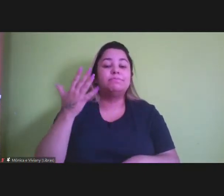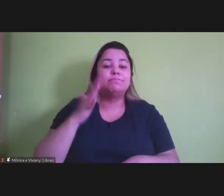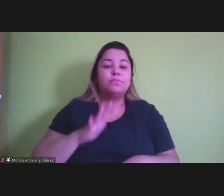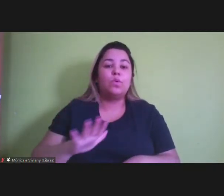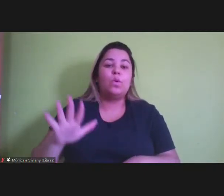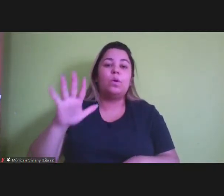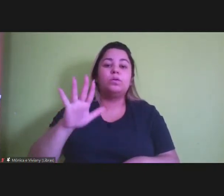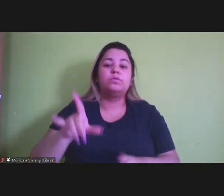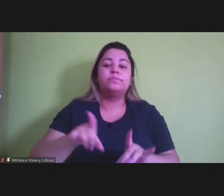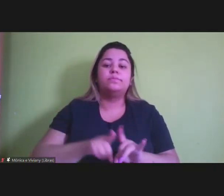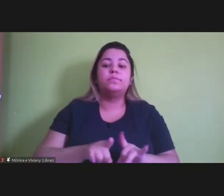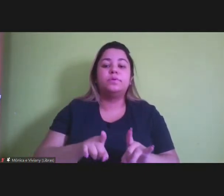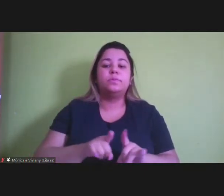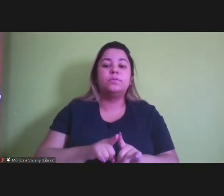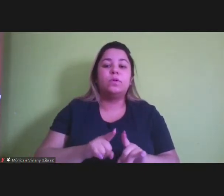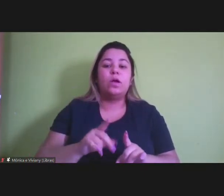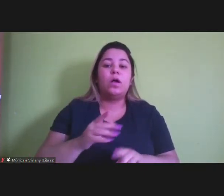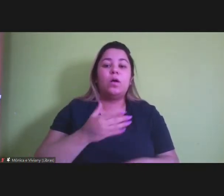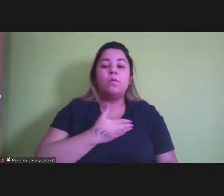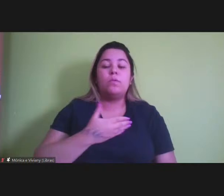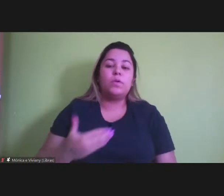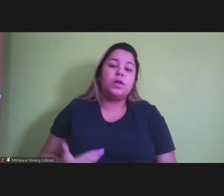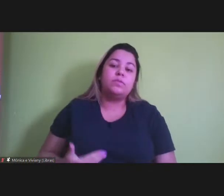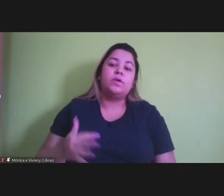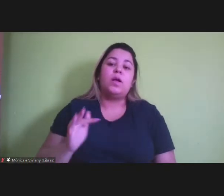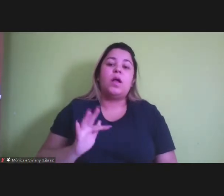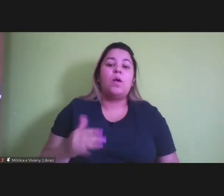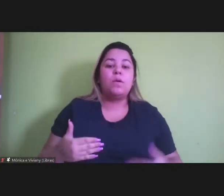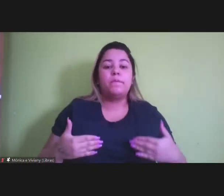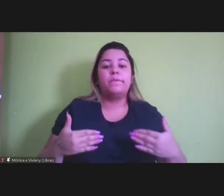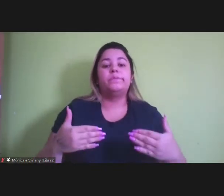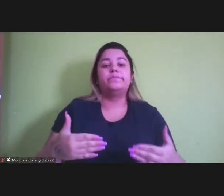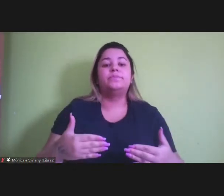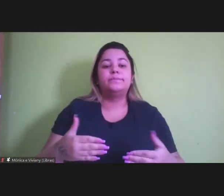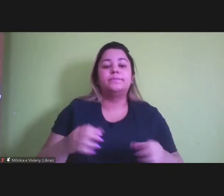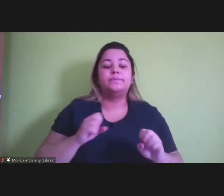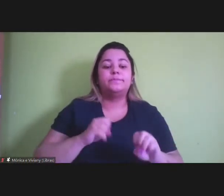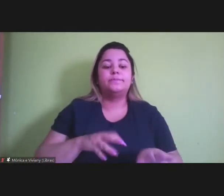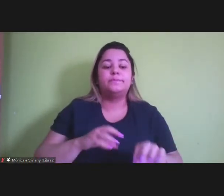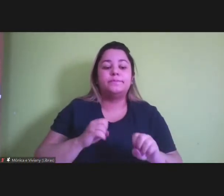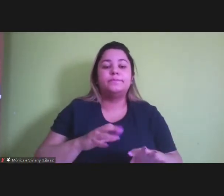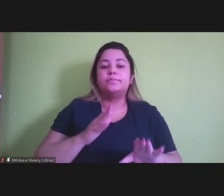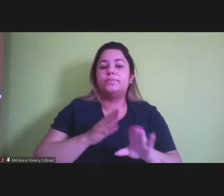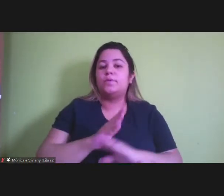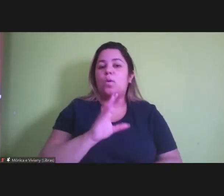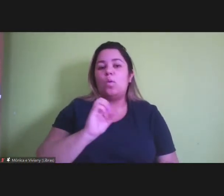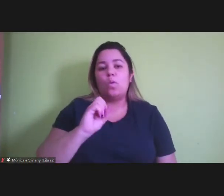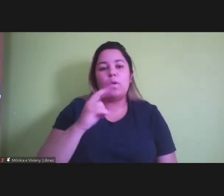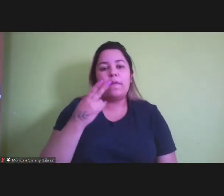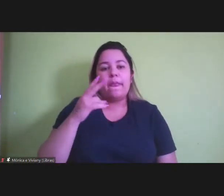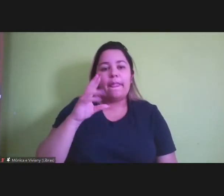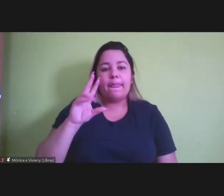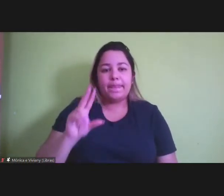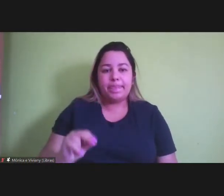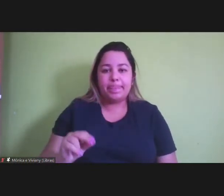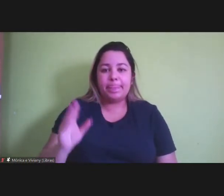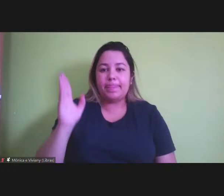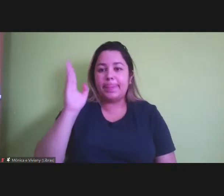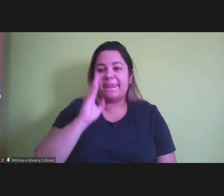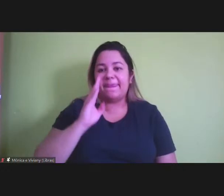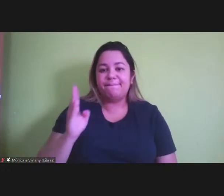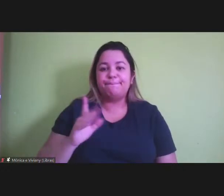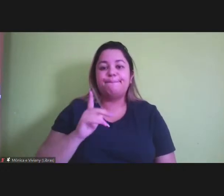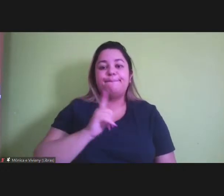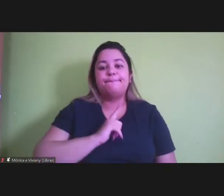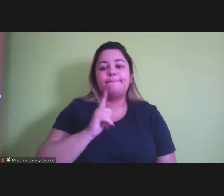Council, but those who define is the federal government, the Ministry of Education, who authorizes or not this.